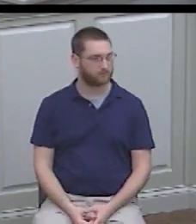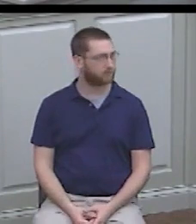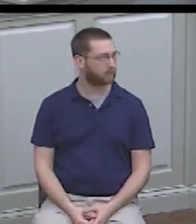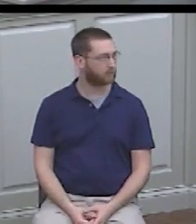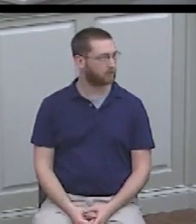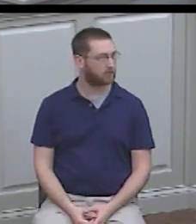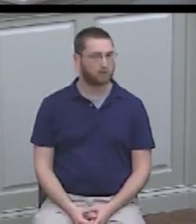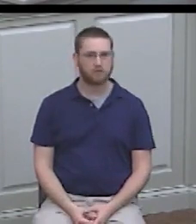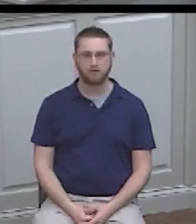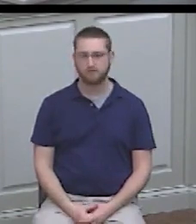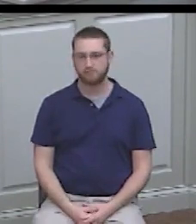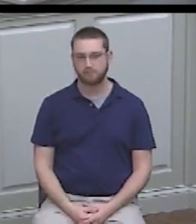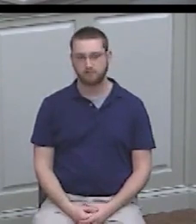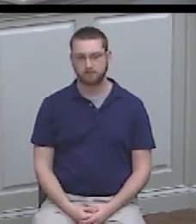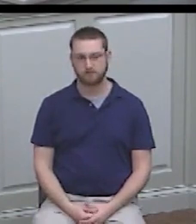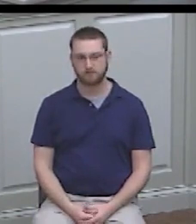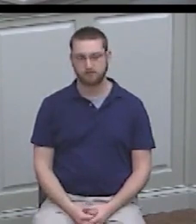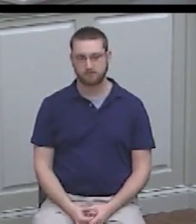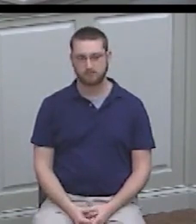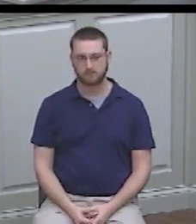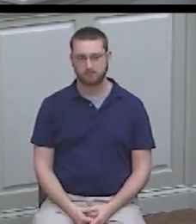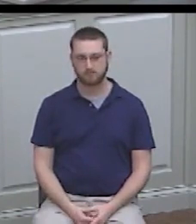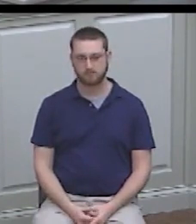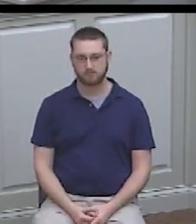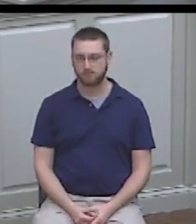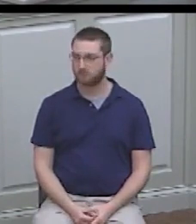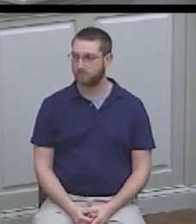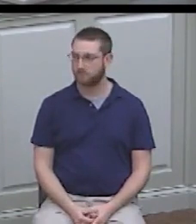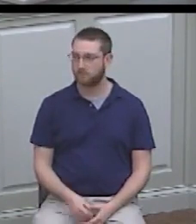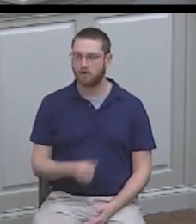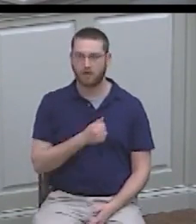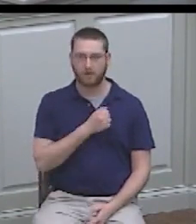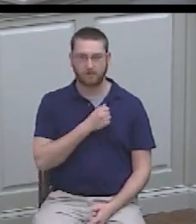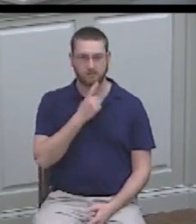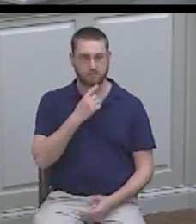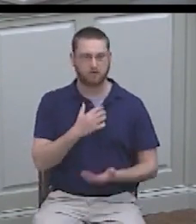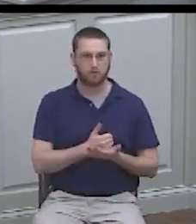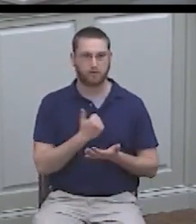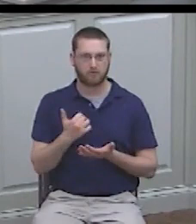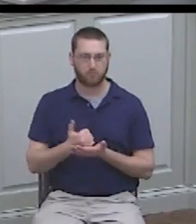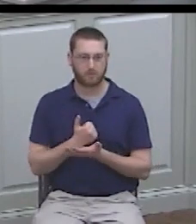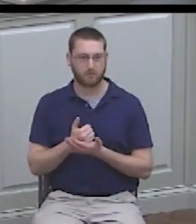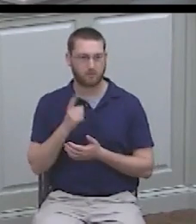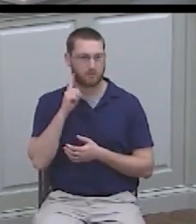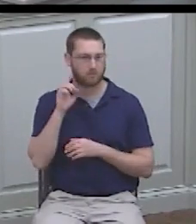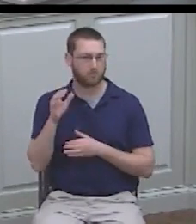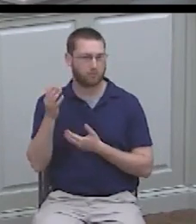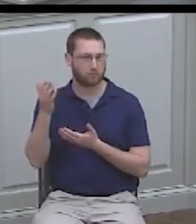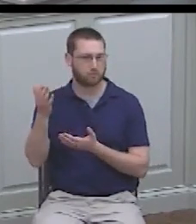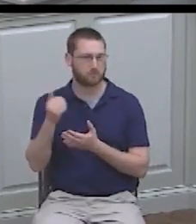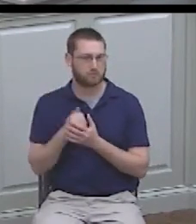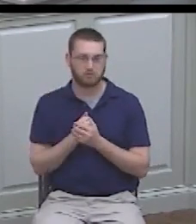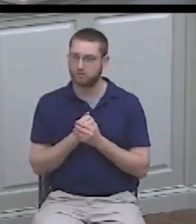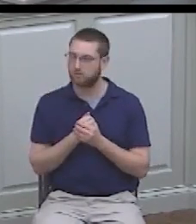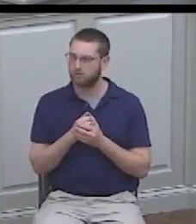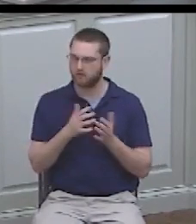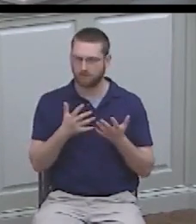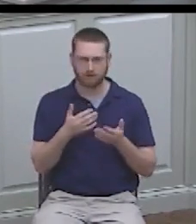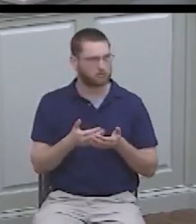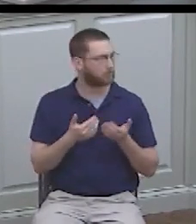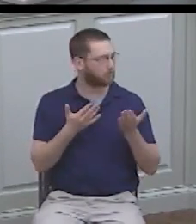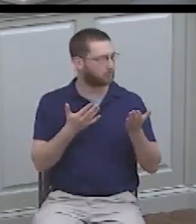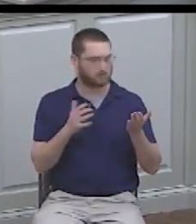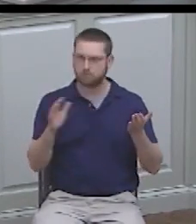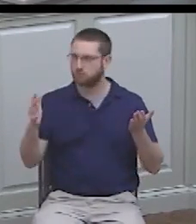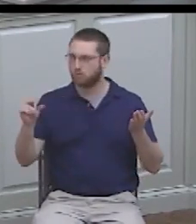Yeah, that's a big deal. It's a good win-win. Sure. Do I hear a motion? Or did we have a motion? We